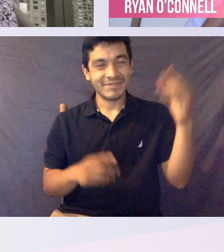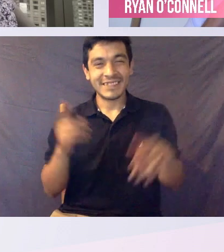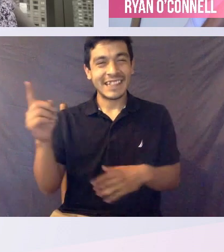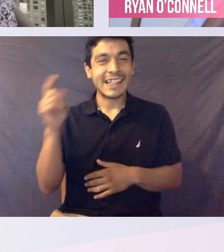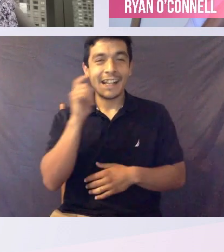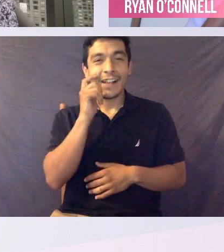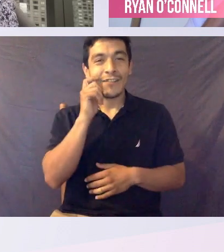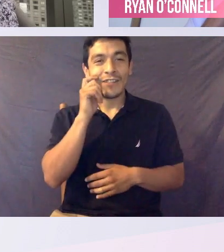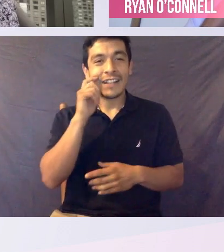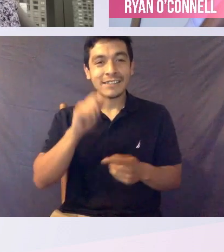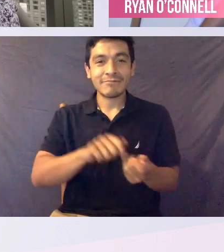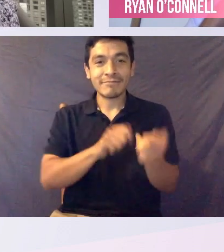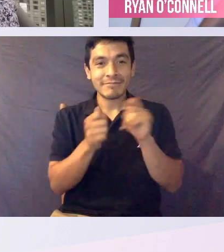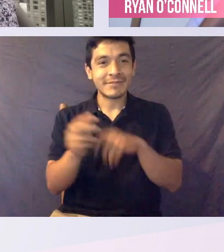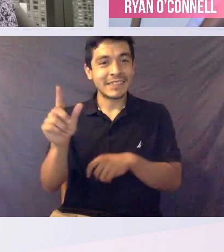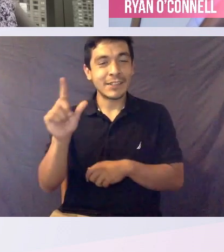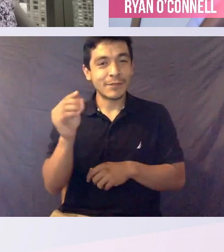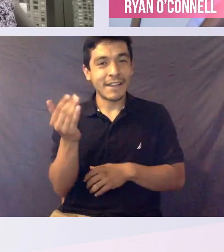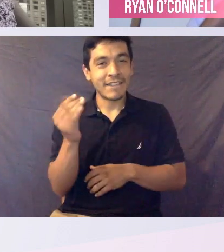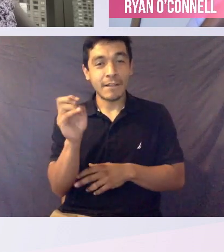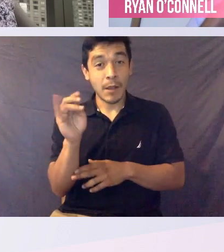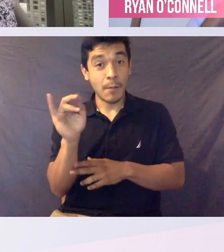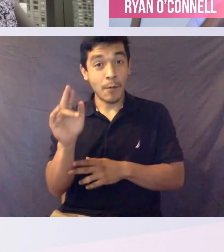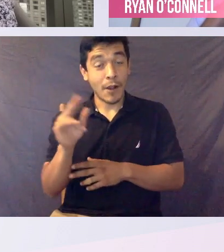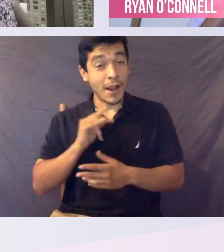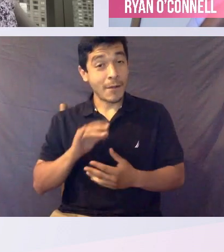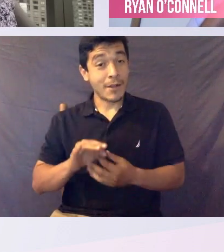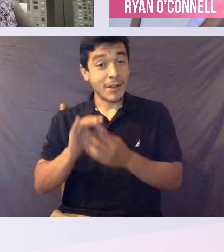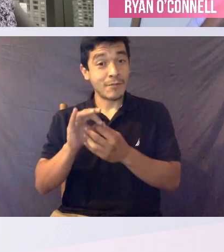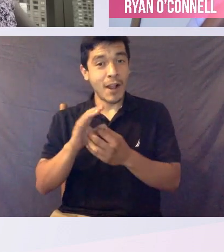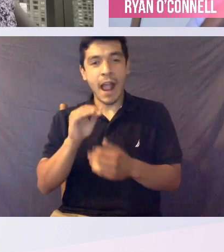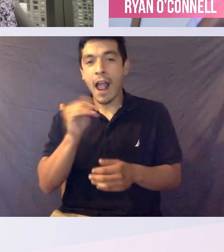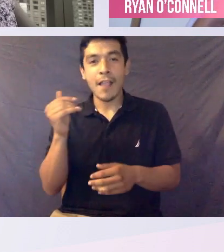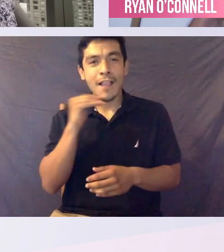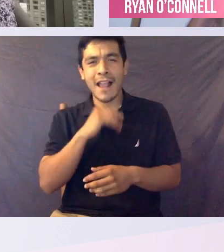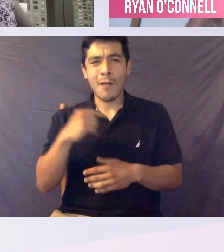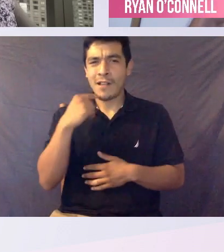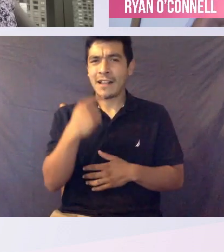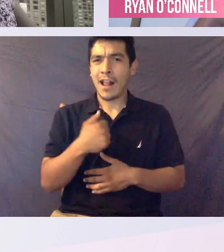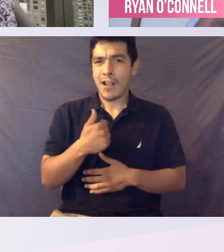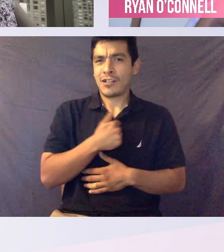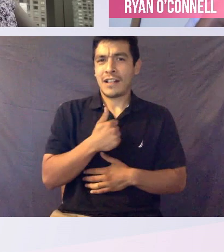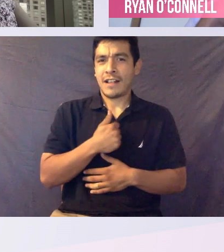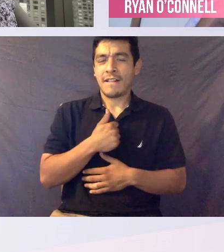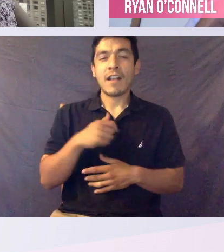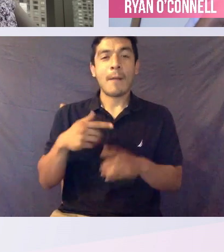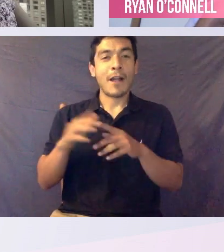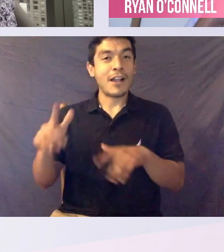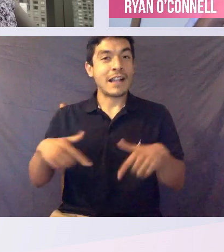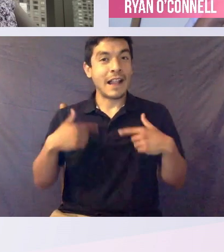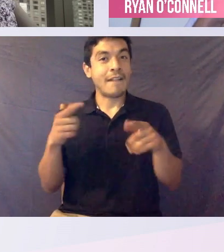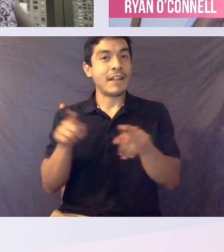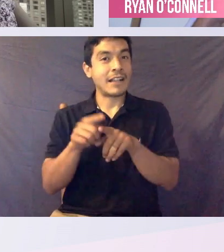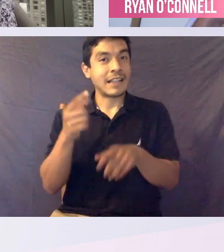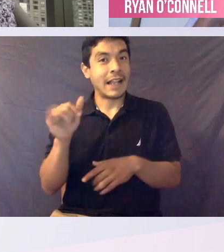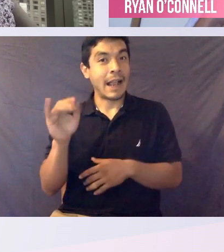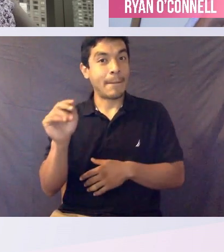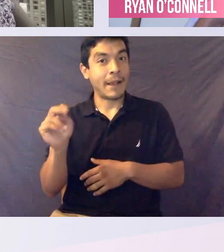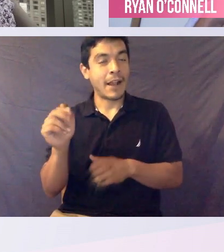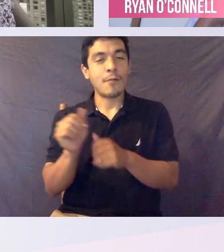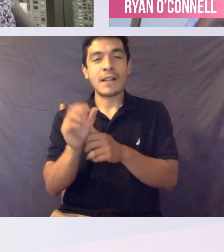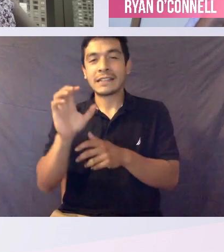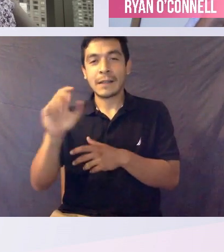his 2015 memoir, I'm Special and Other Lies We Tell Ourselves, about his life as a gay man with cerebral palsy, into